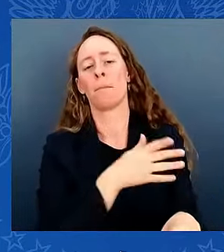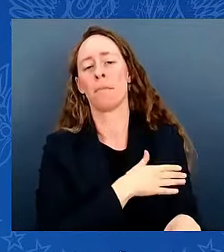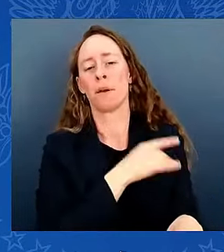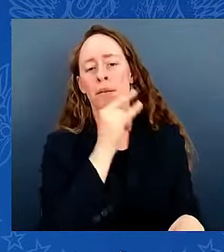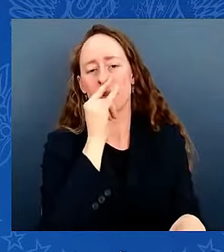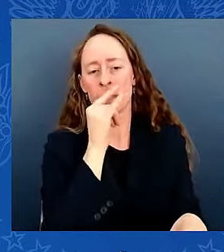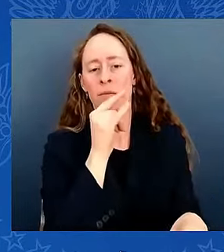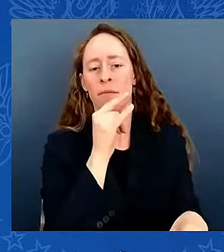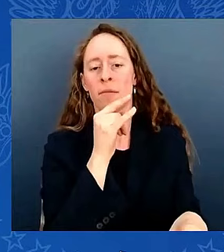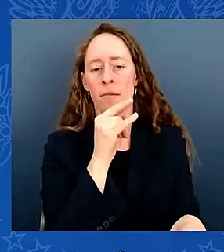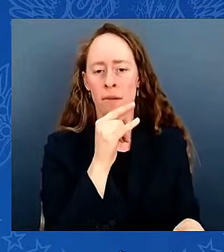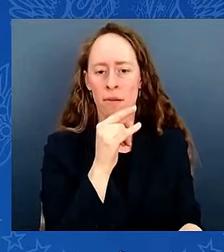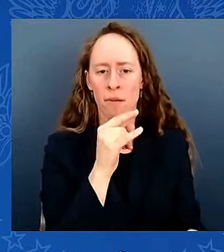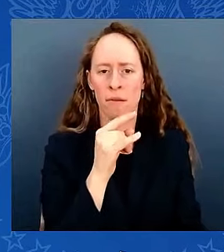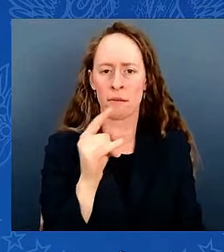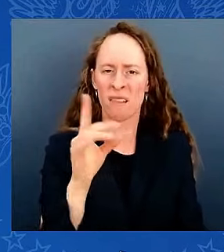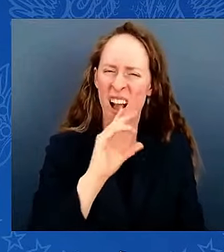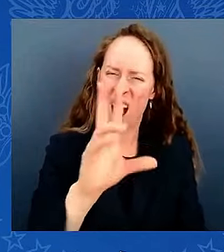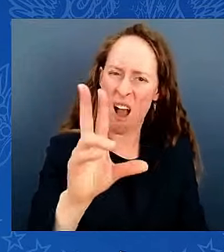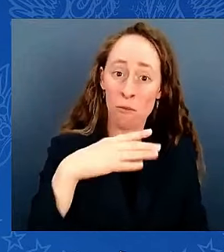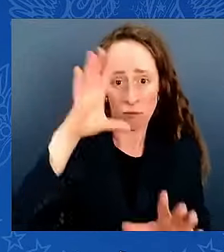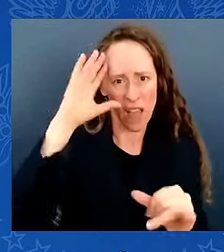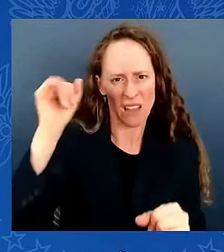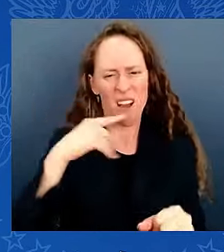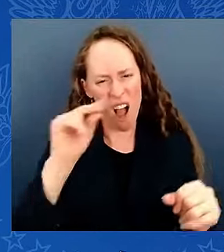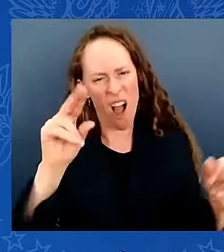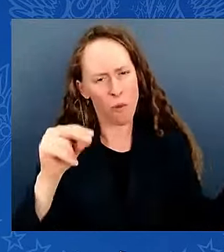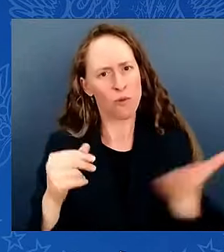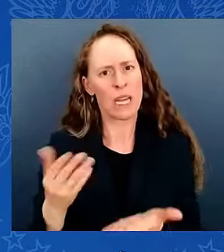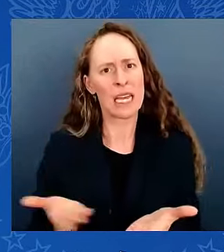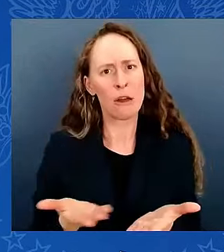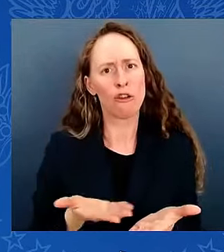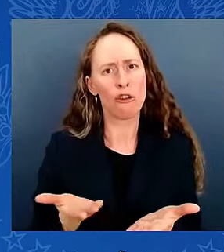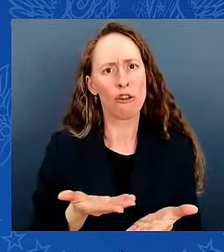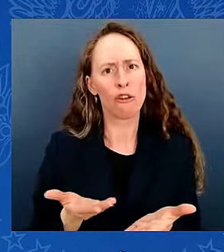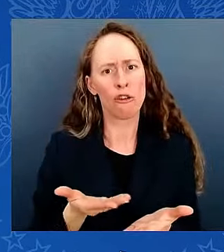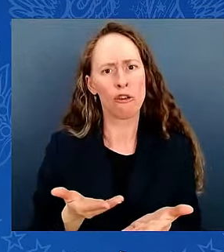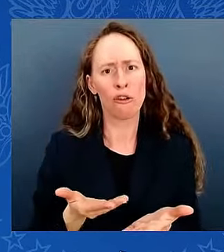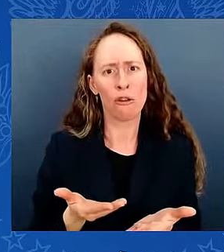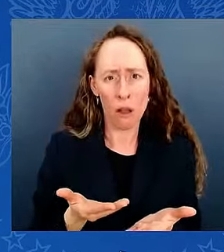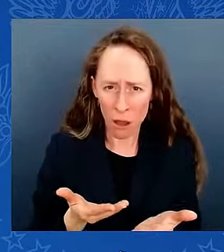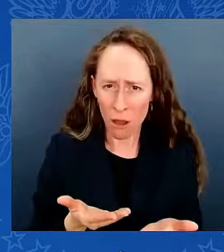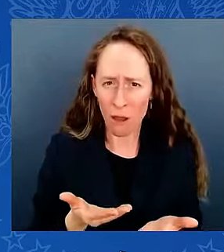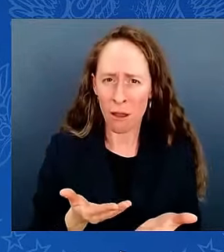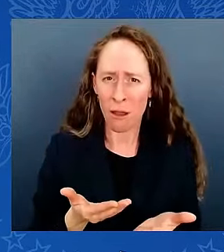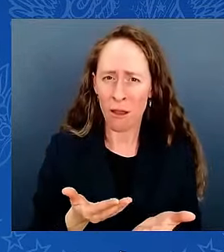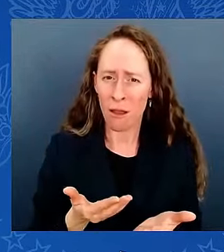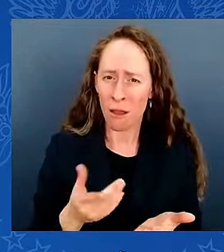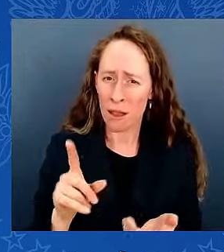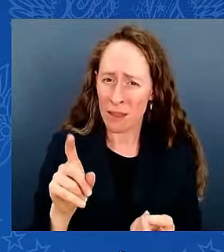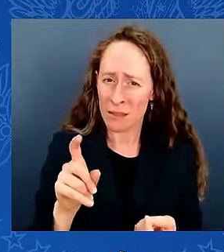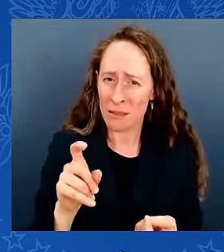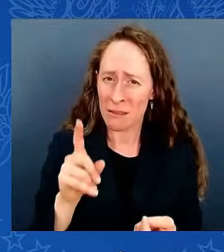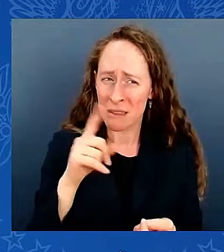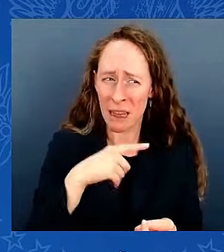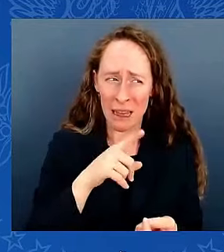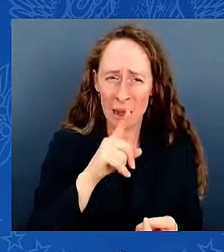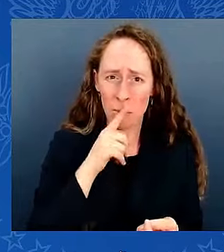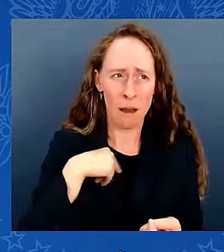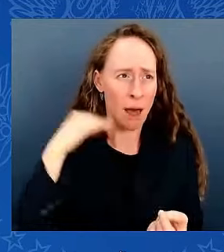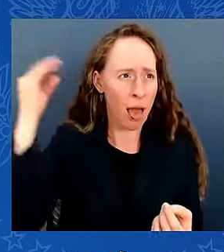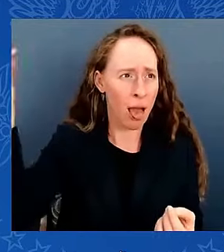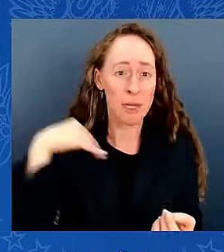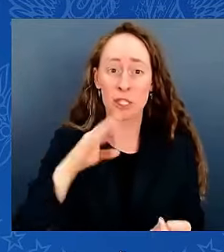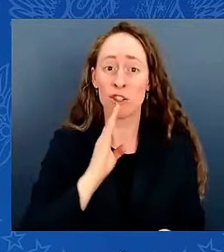mind immediately went to the damage I knew my child would do to the Resolute desk. So I did not take you up on that